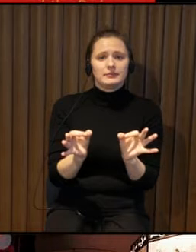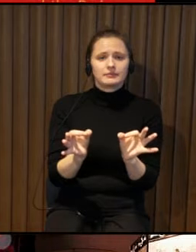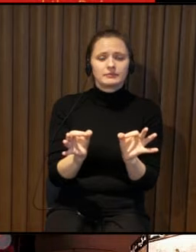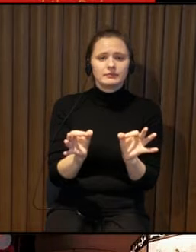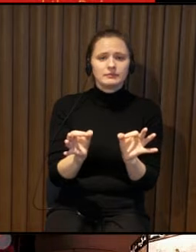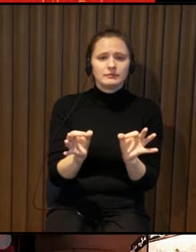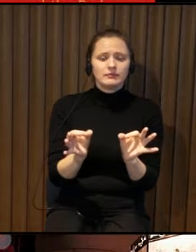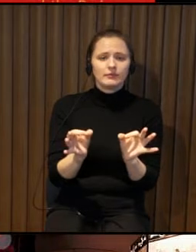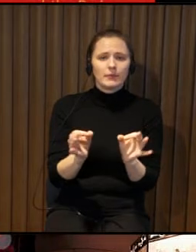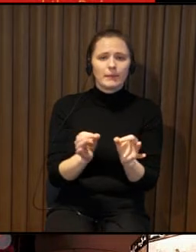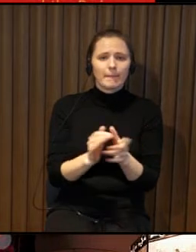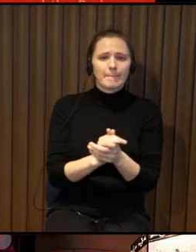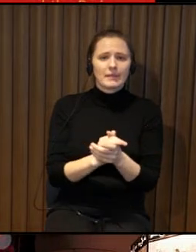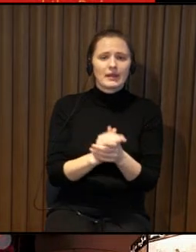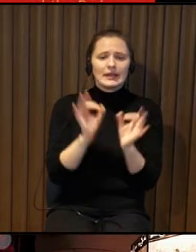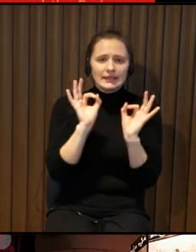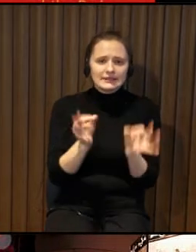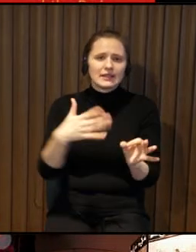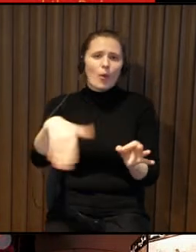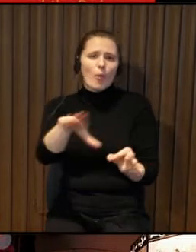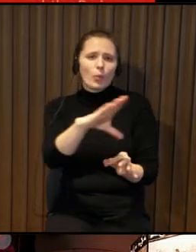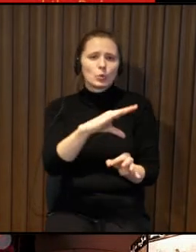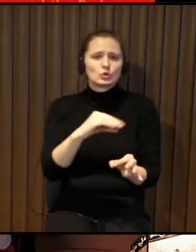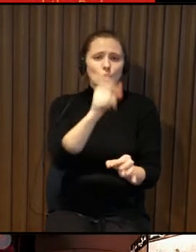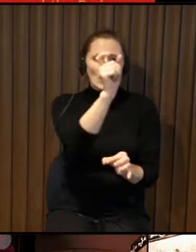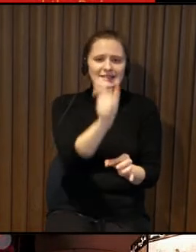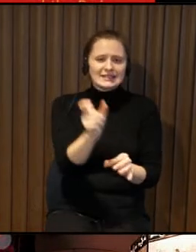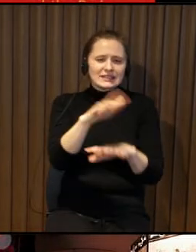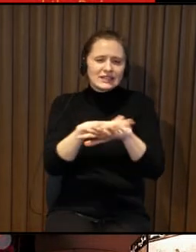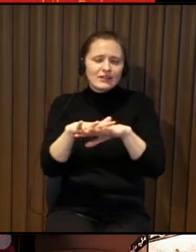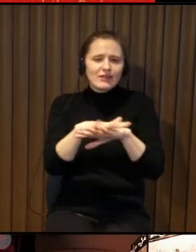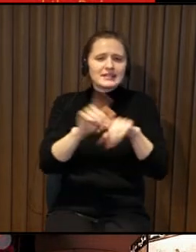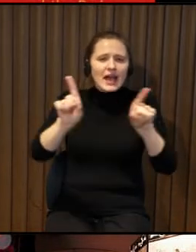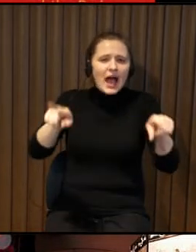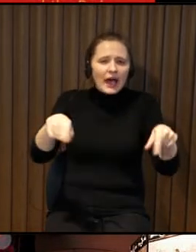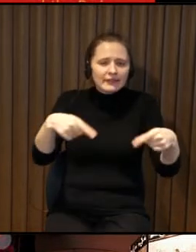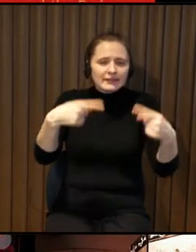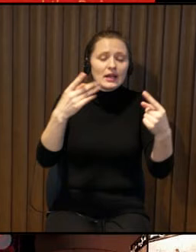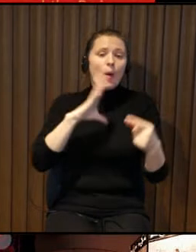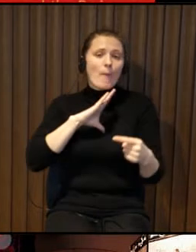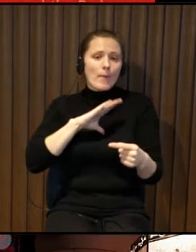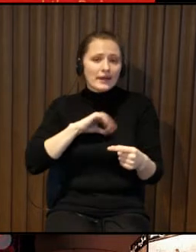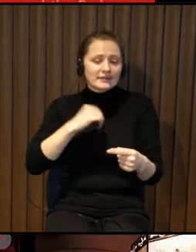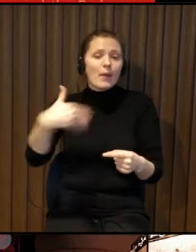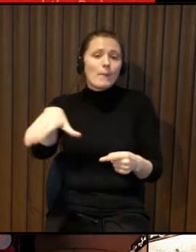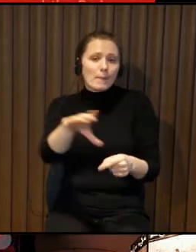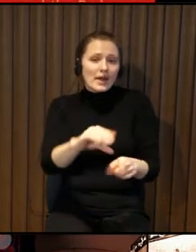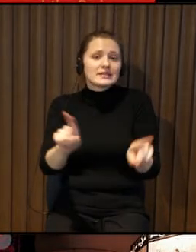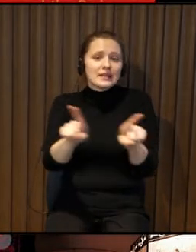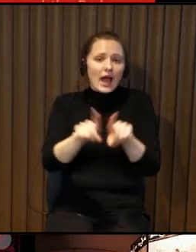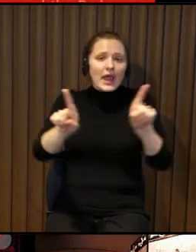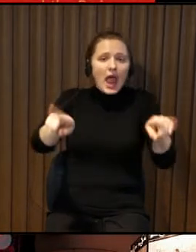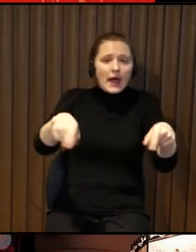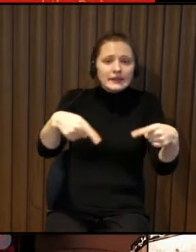that the human race advanced. This is when we develop language. We advance when we collaborate across